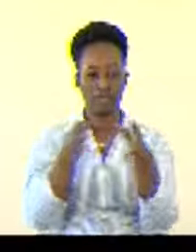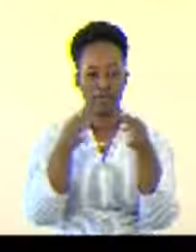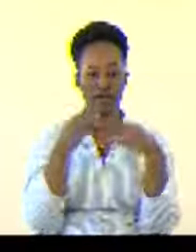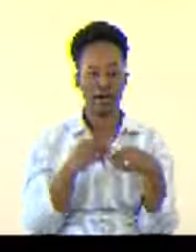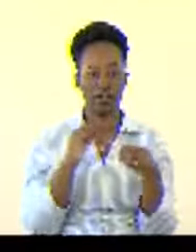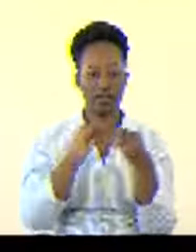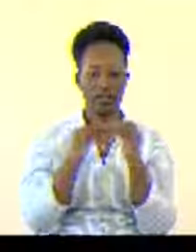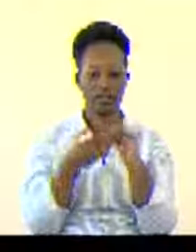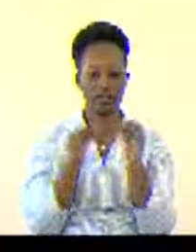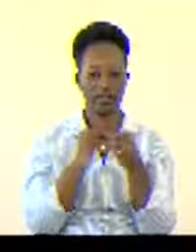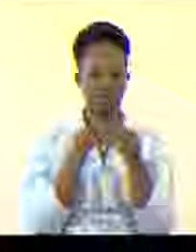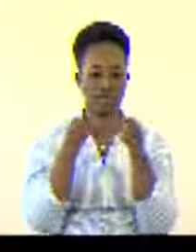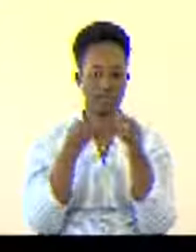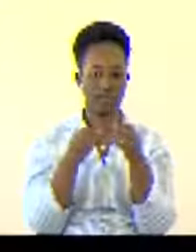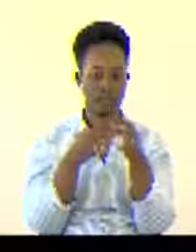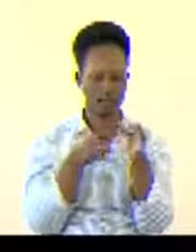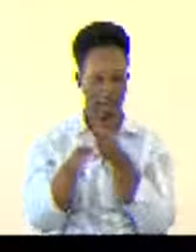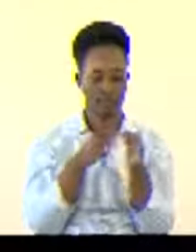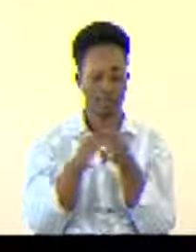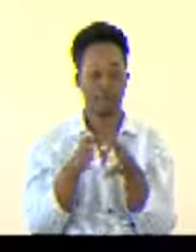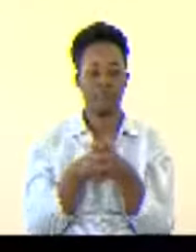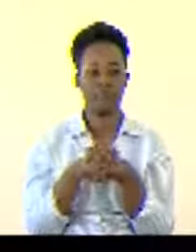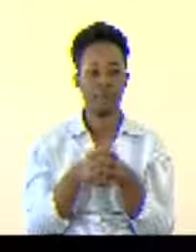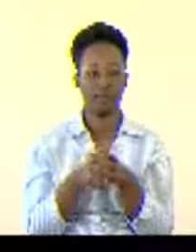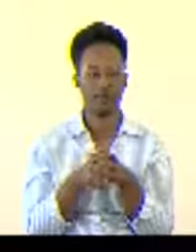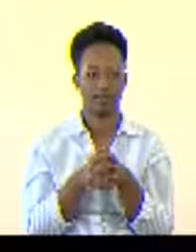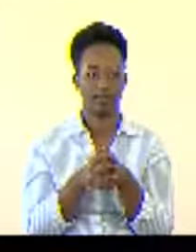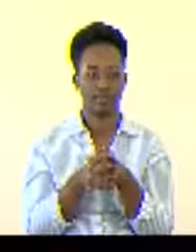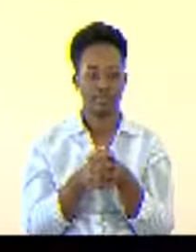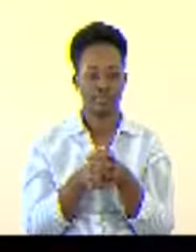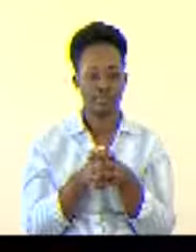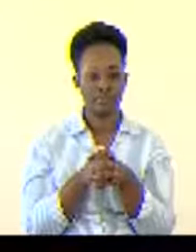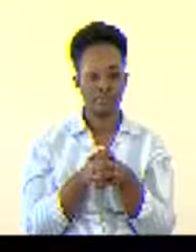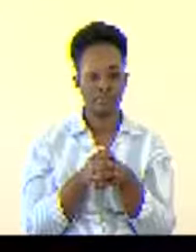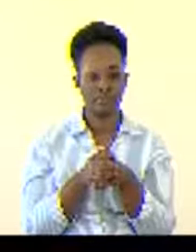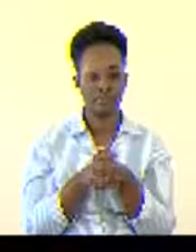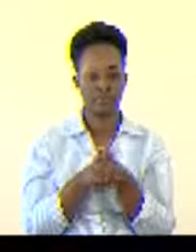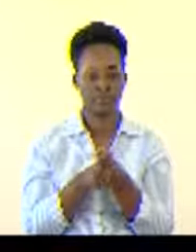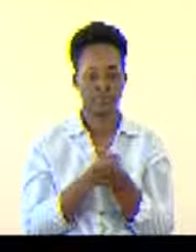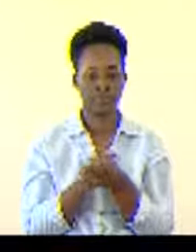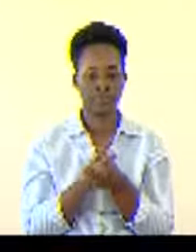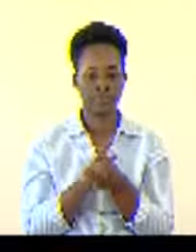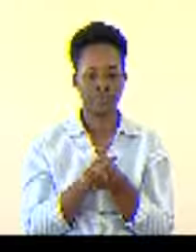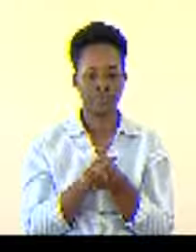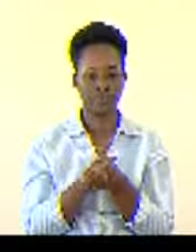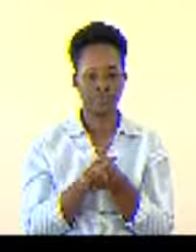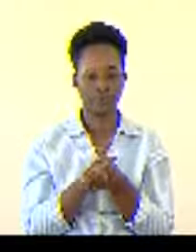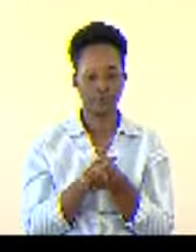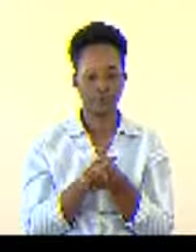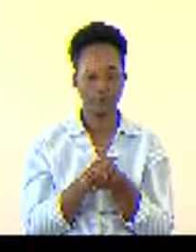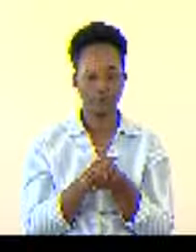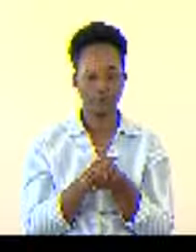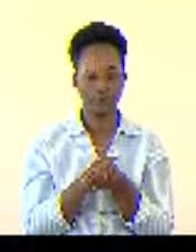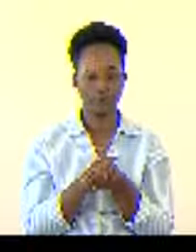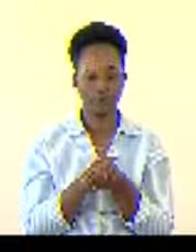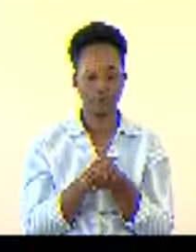statement, a financial mathematical statement,